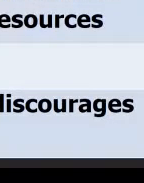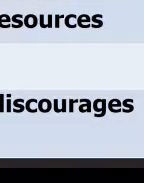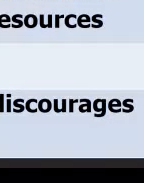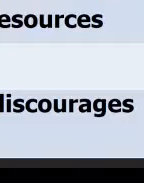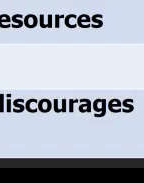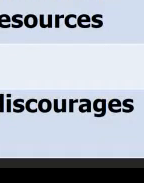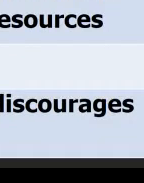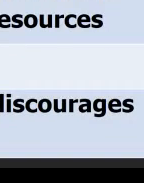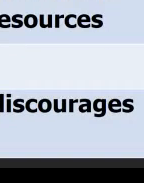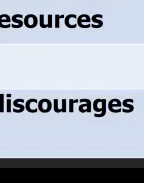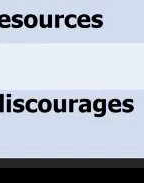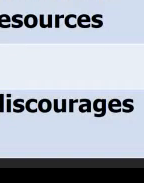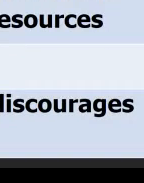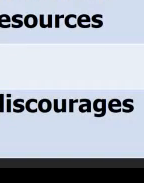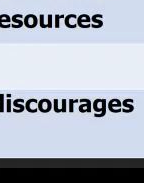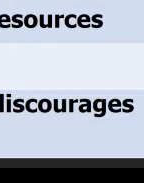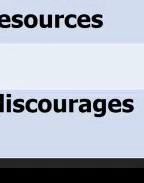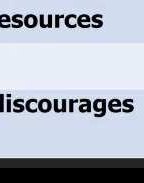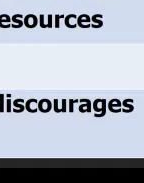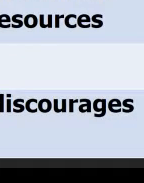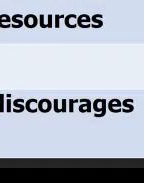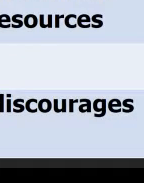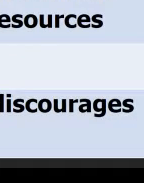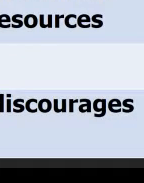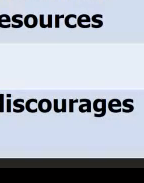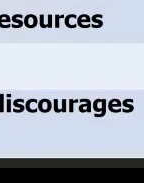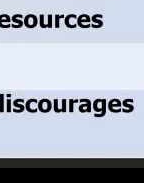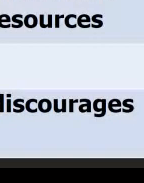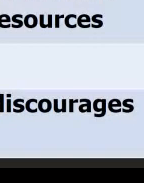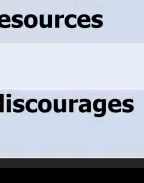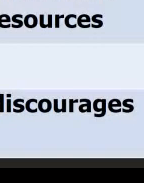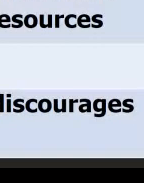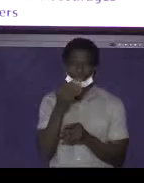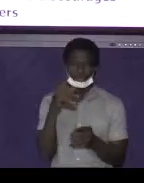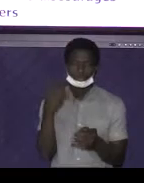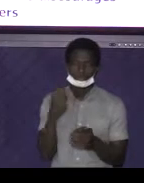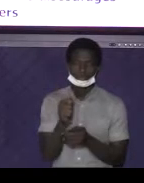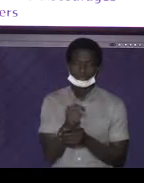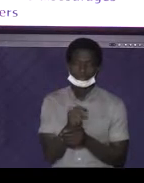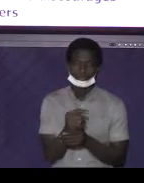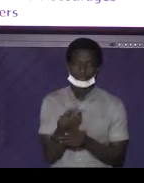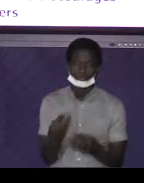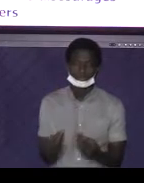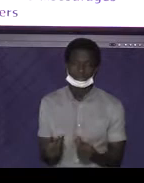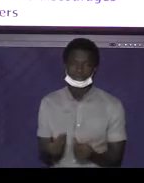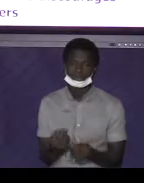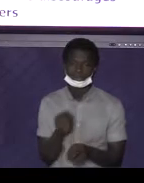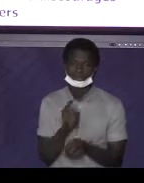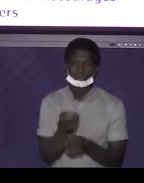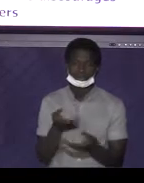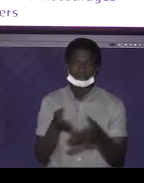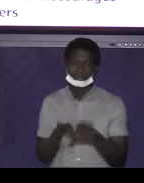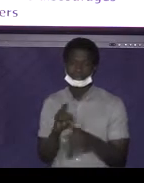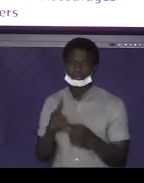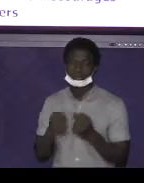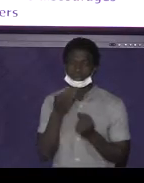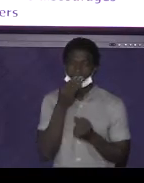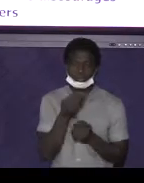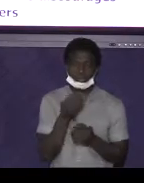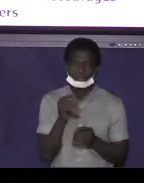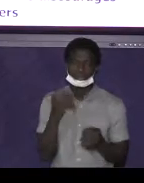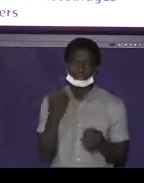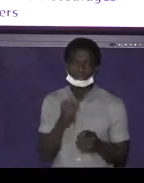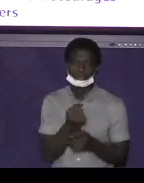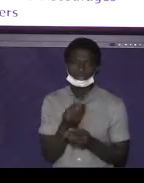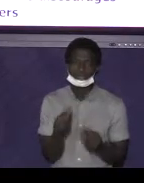my grandfather just kissed the dust. That means my grandfather just died. To kiss the dust means to